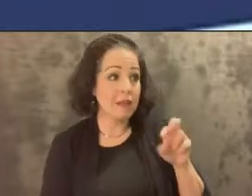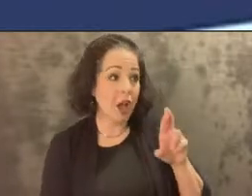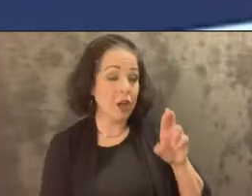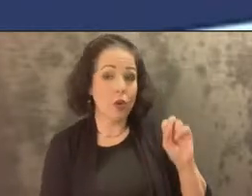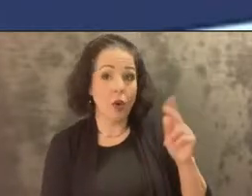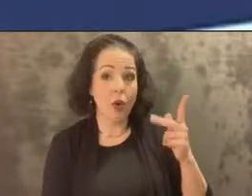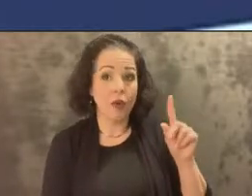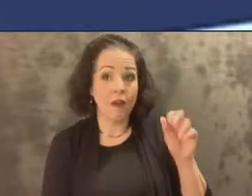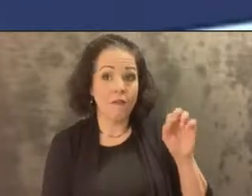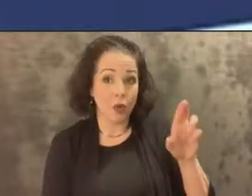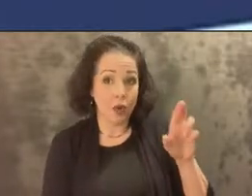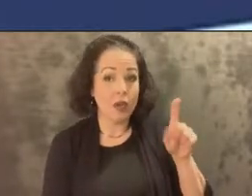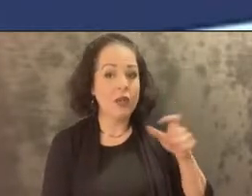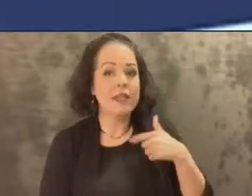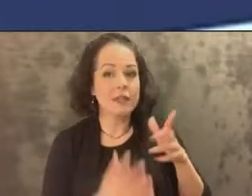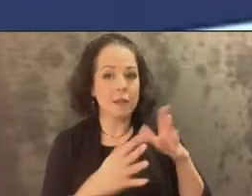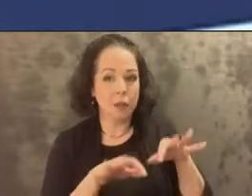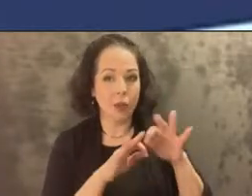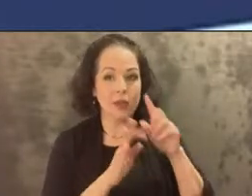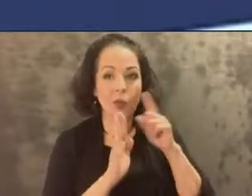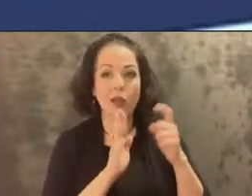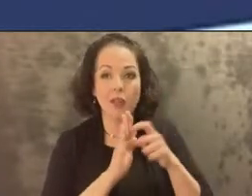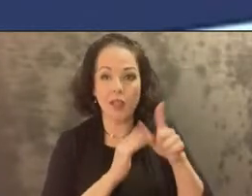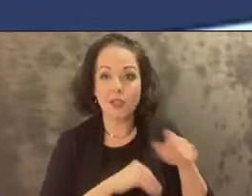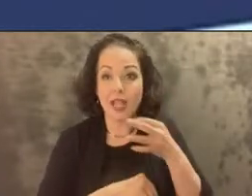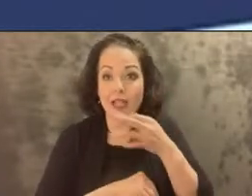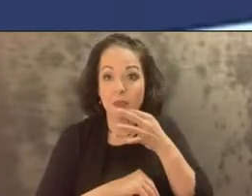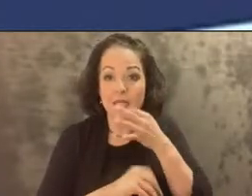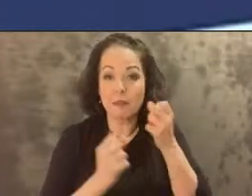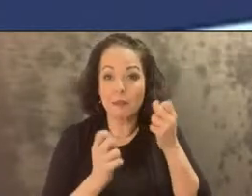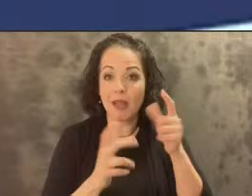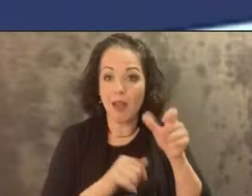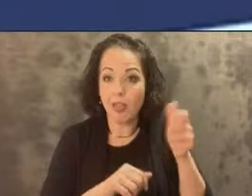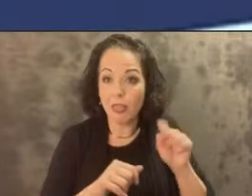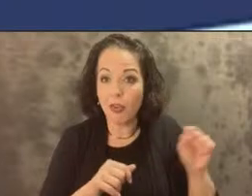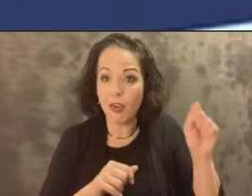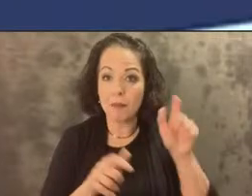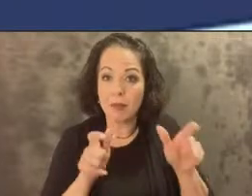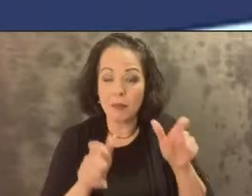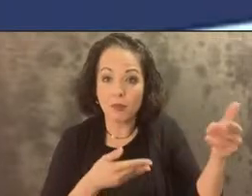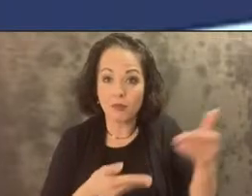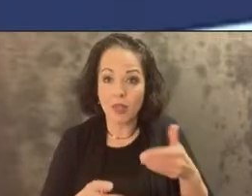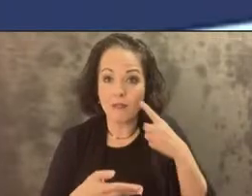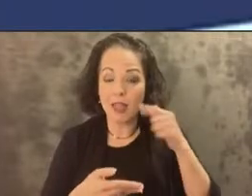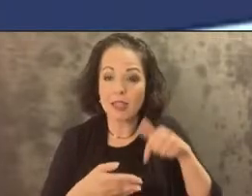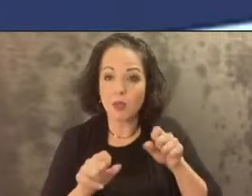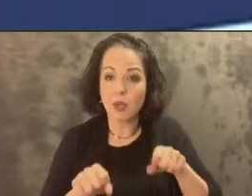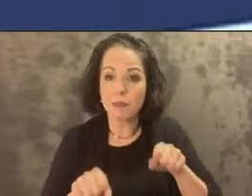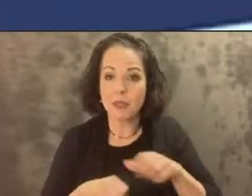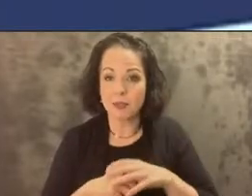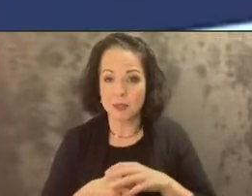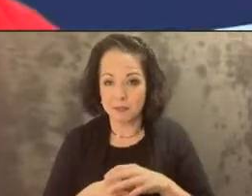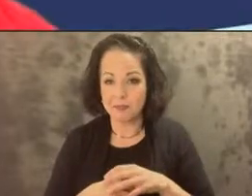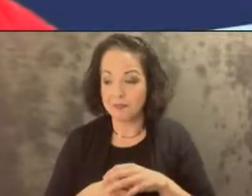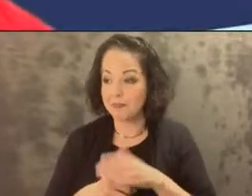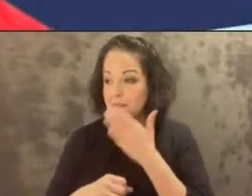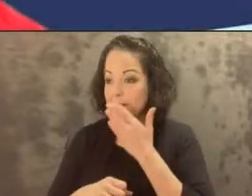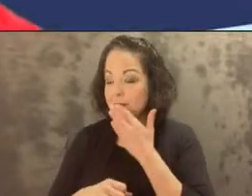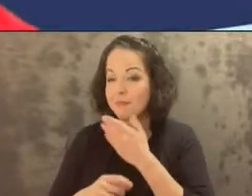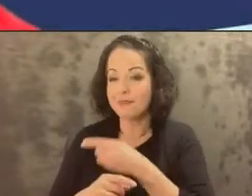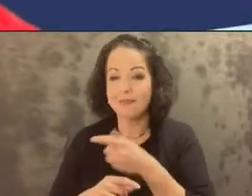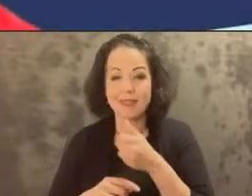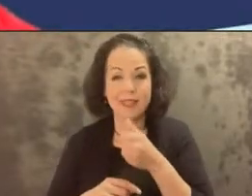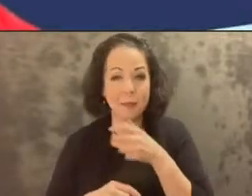it's important we also acknowledge the expertise that so many others bring to make this work possible. Dr. Okafor. Thank you, Madam